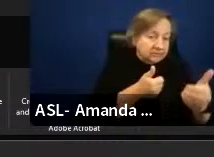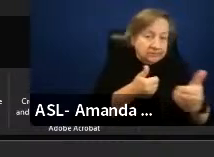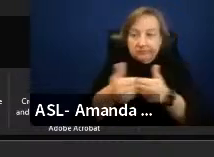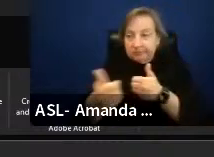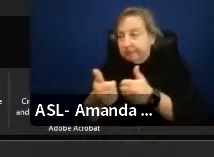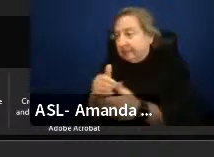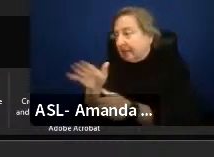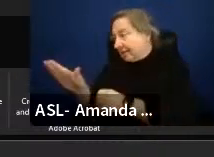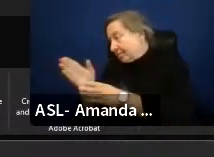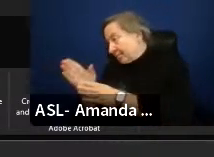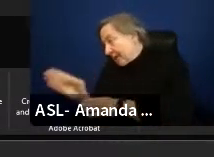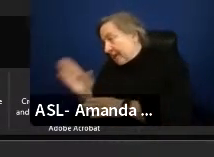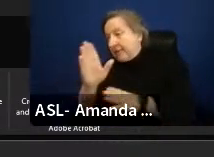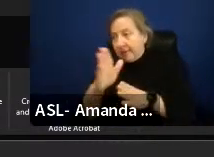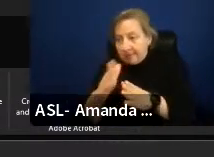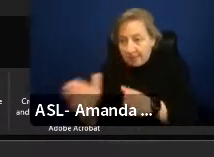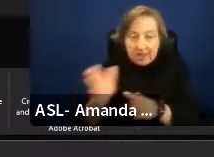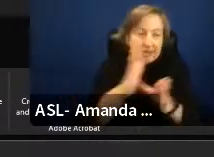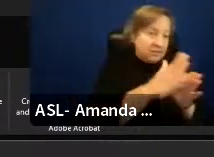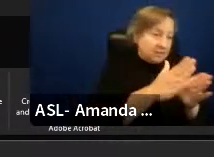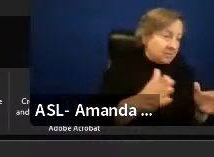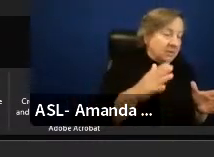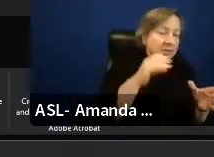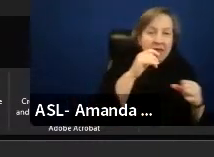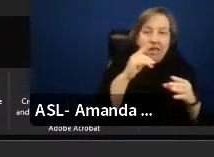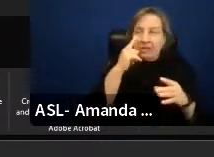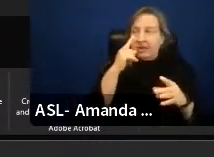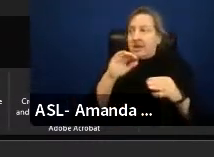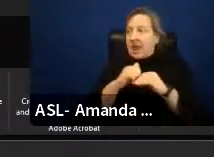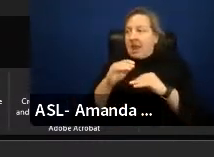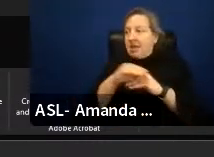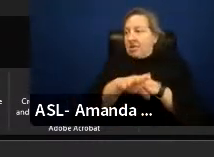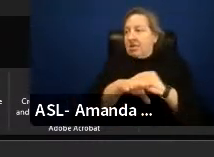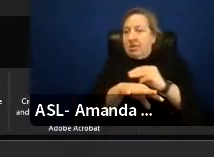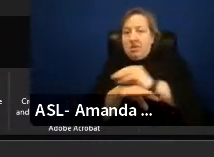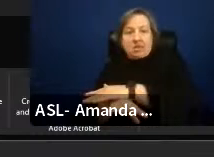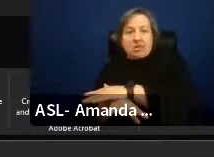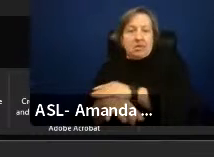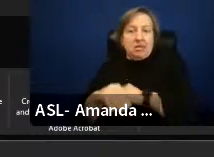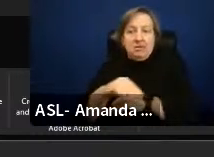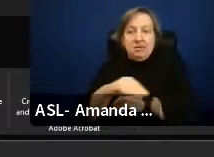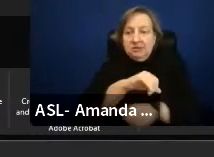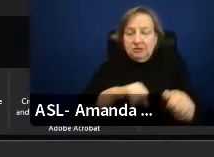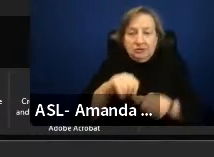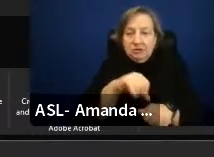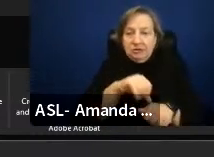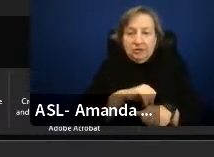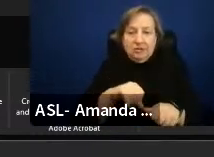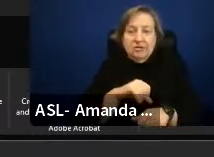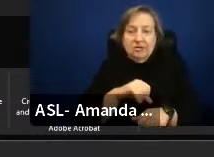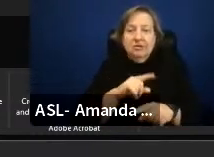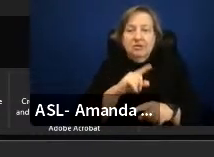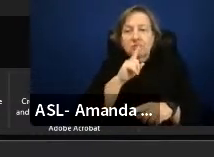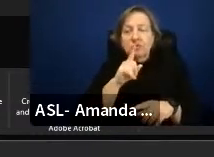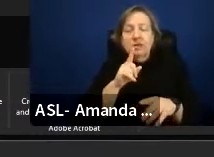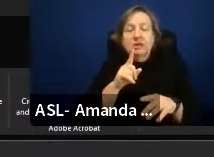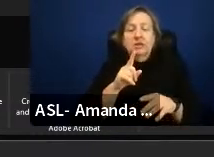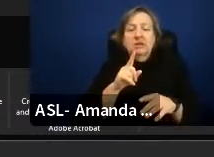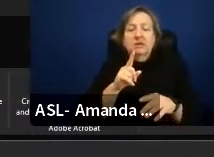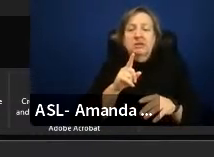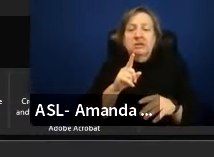plan and this plan, and we're not thinking about how are they intersecting, but it really is important when you think